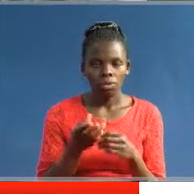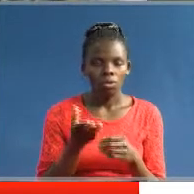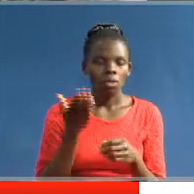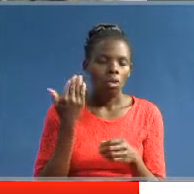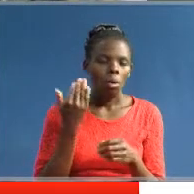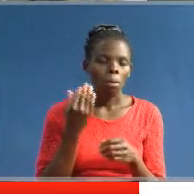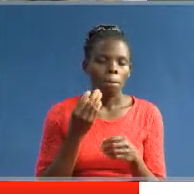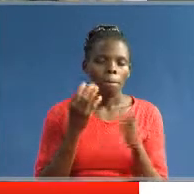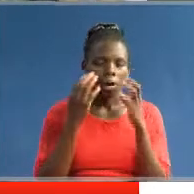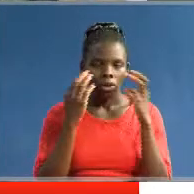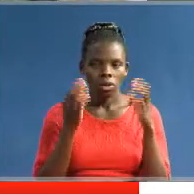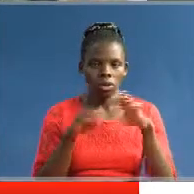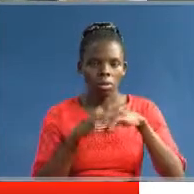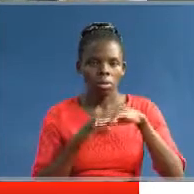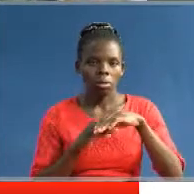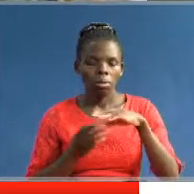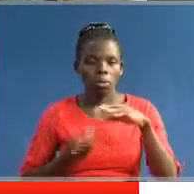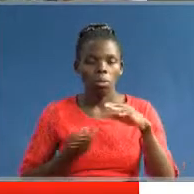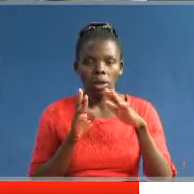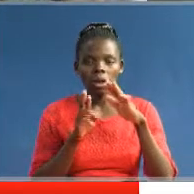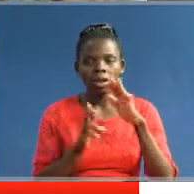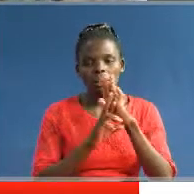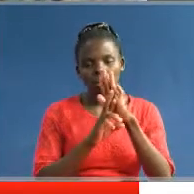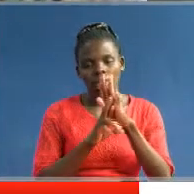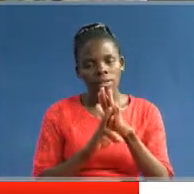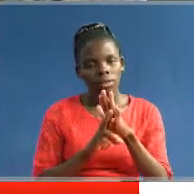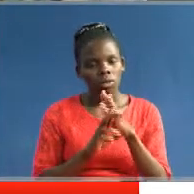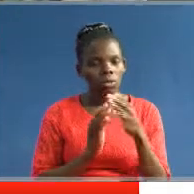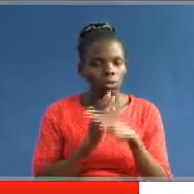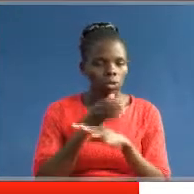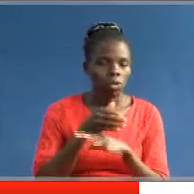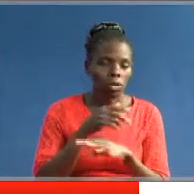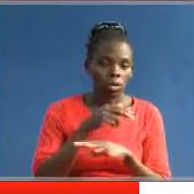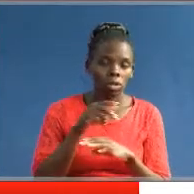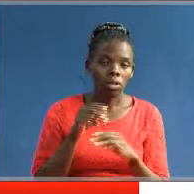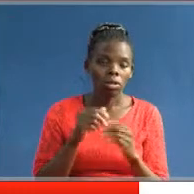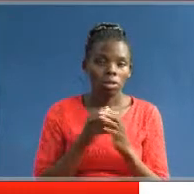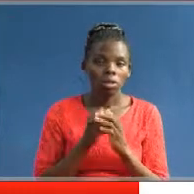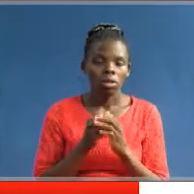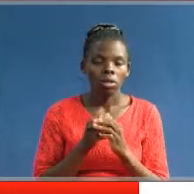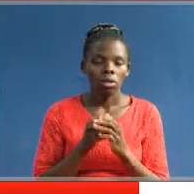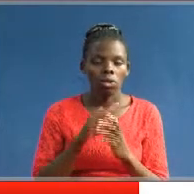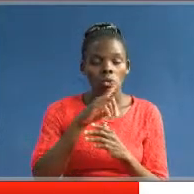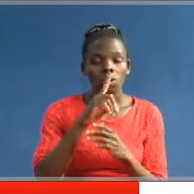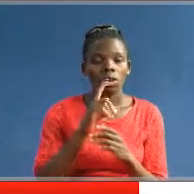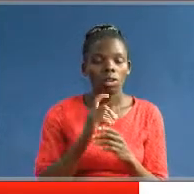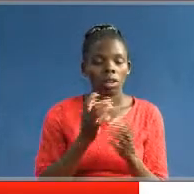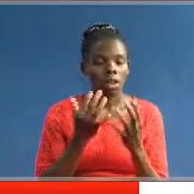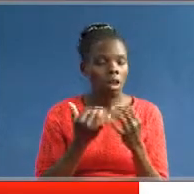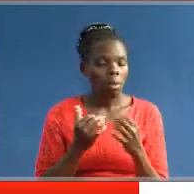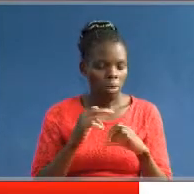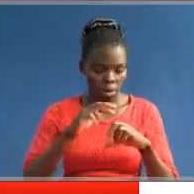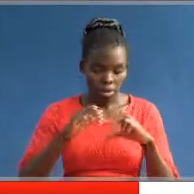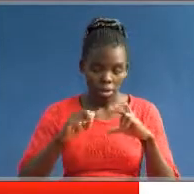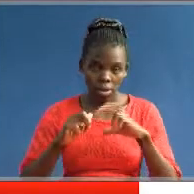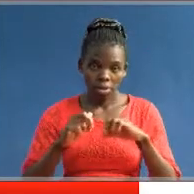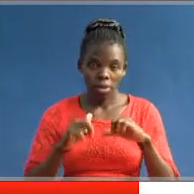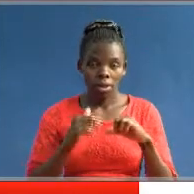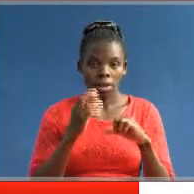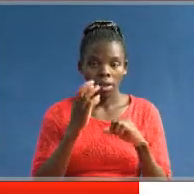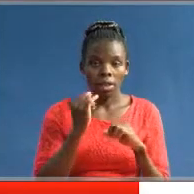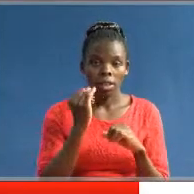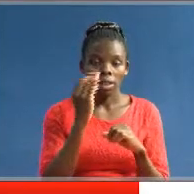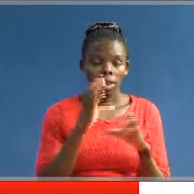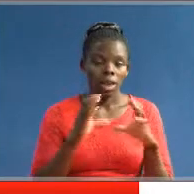Isiolo Women Representative, as she has managed to sail through this despite her tax queries, which are now being investigated by the Ethics